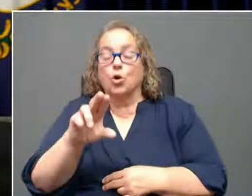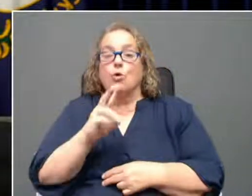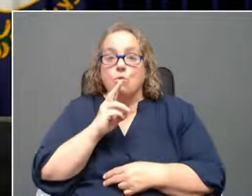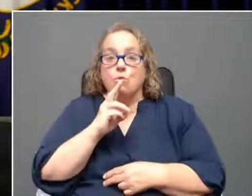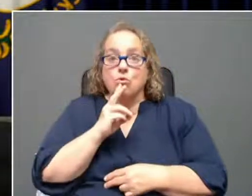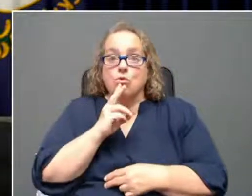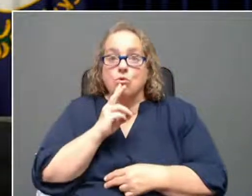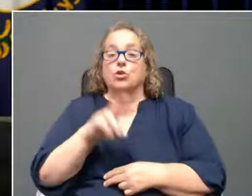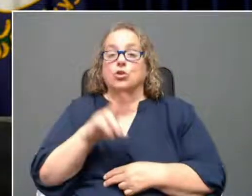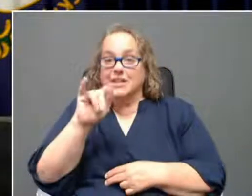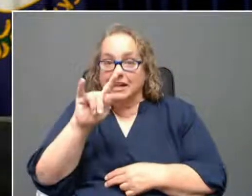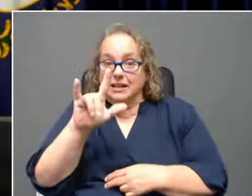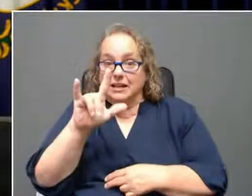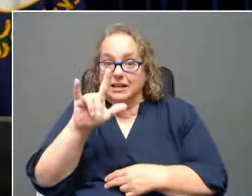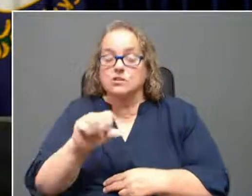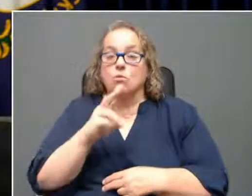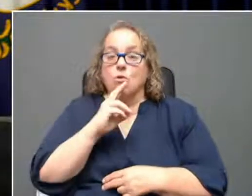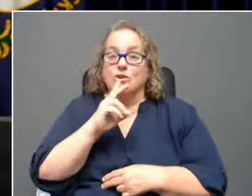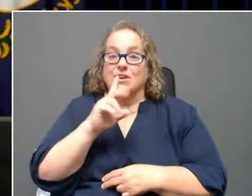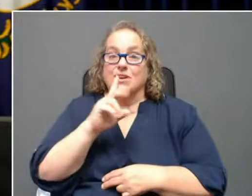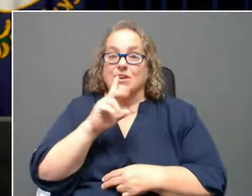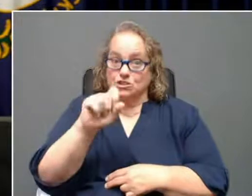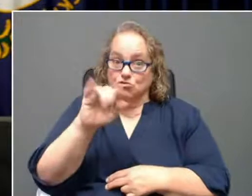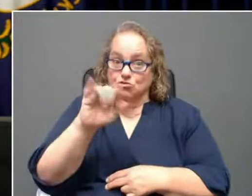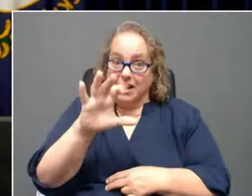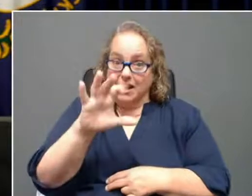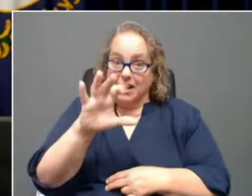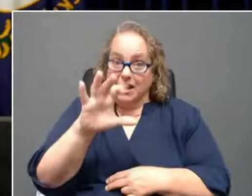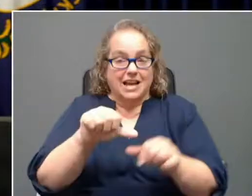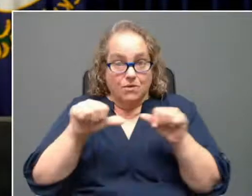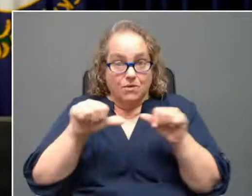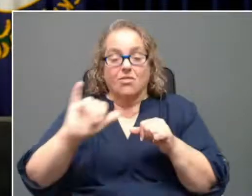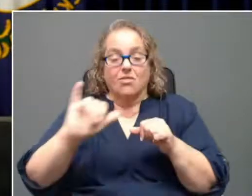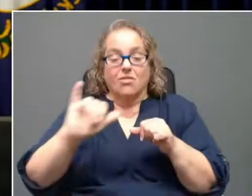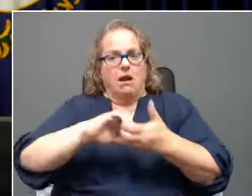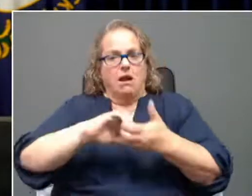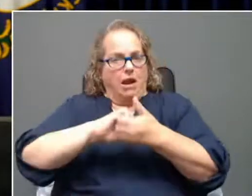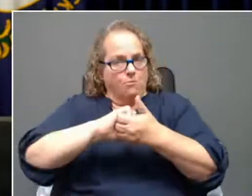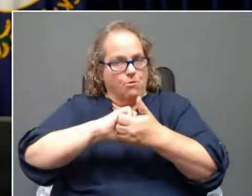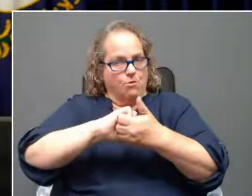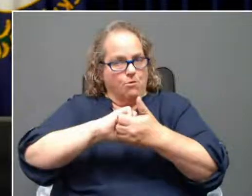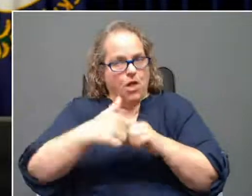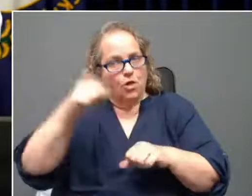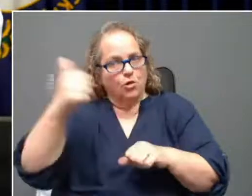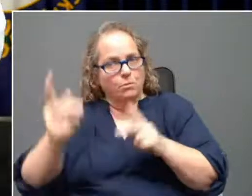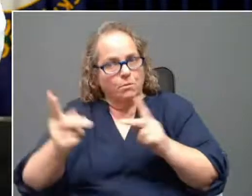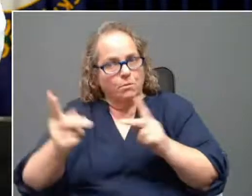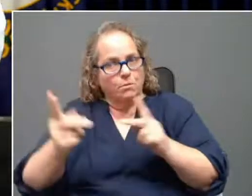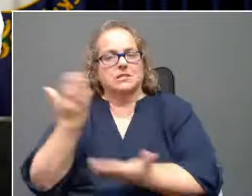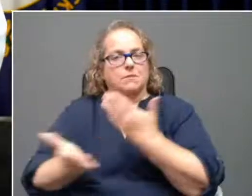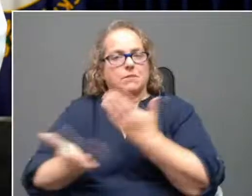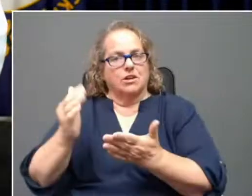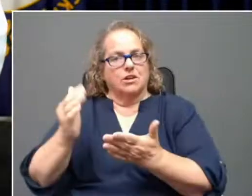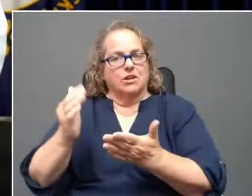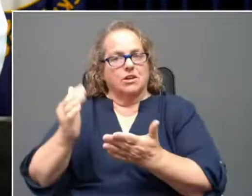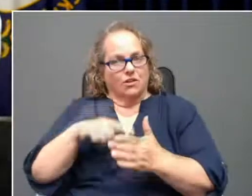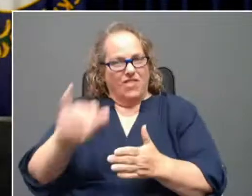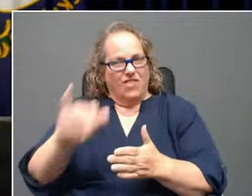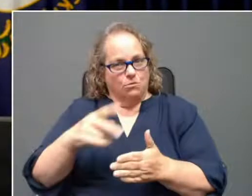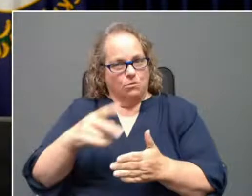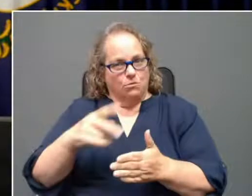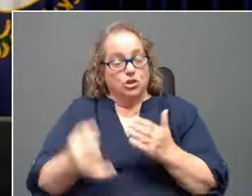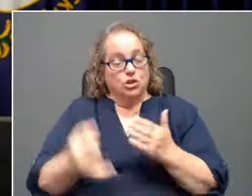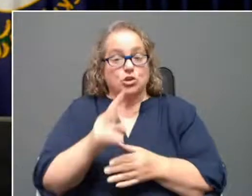and counties, may collaborate with others in the submission of the project. The $250 million will be allocated